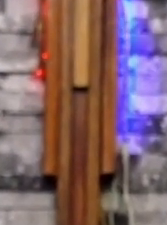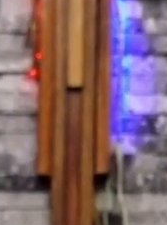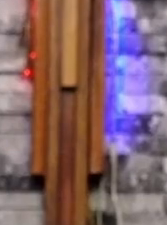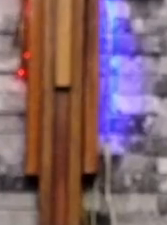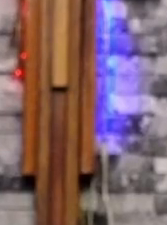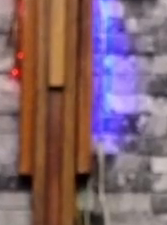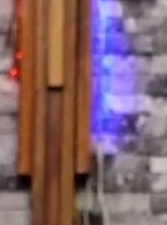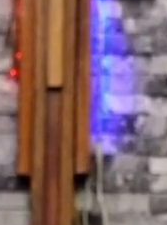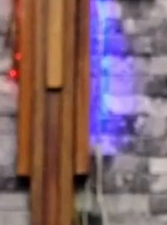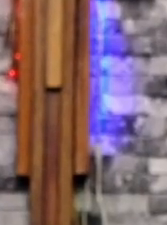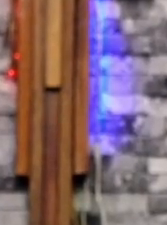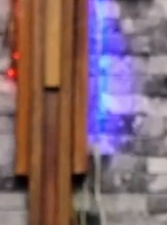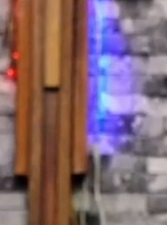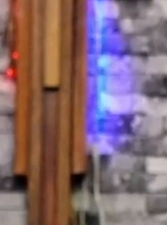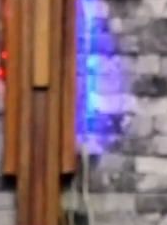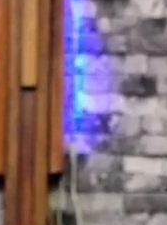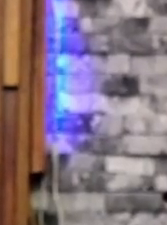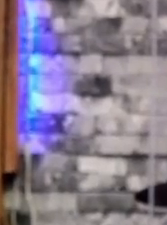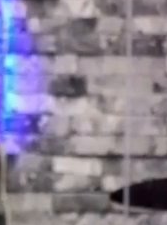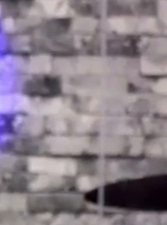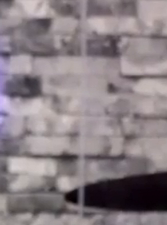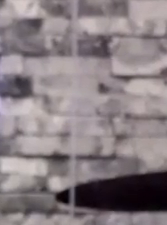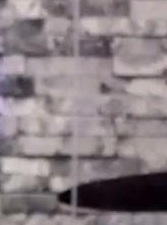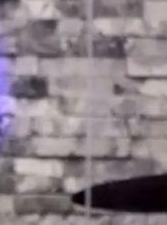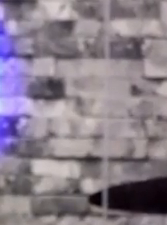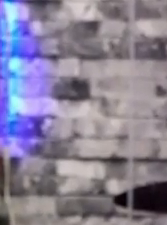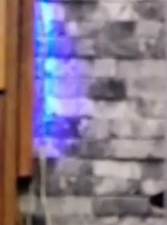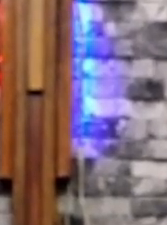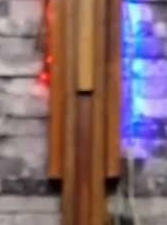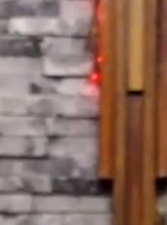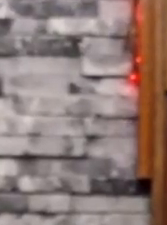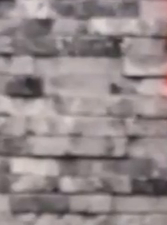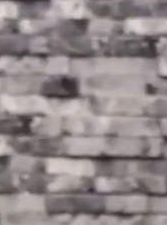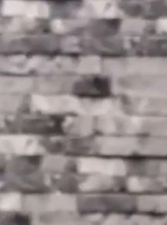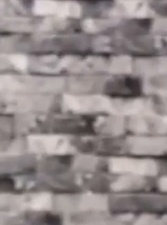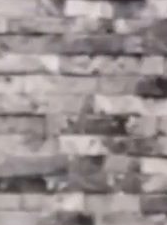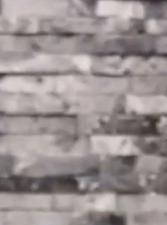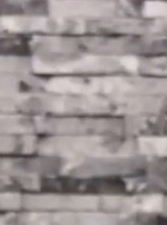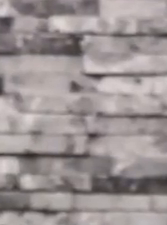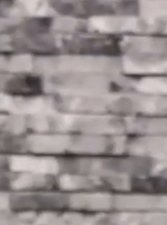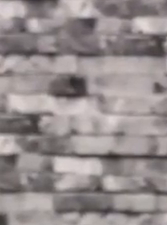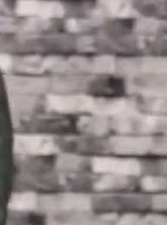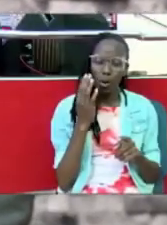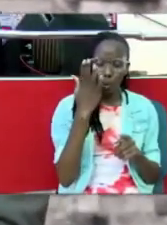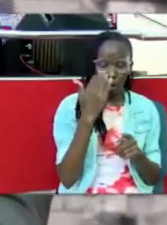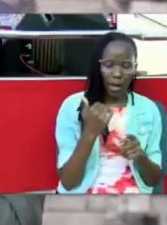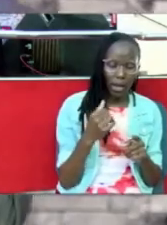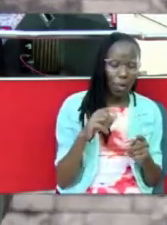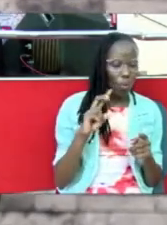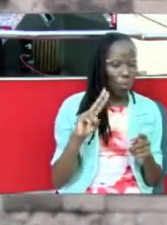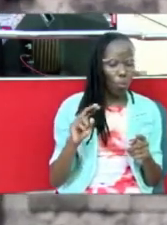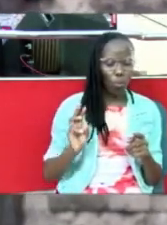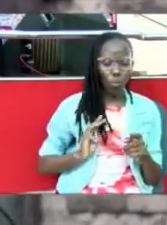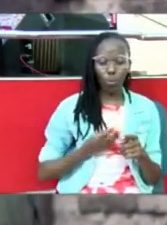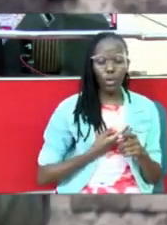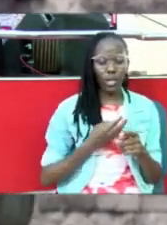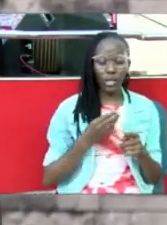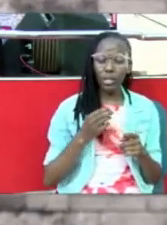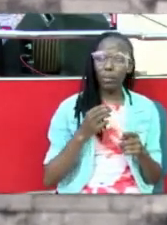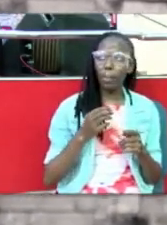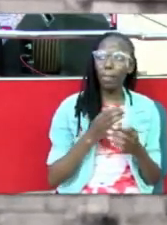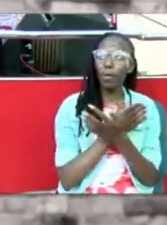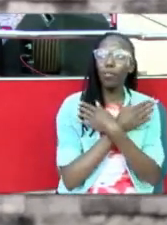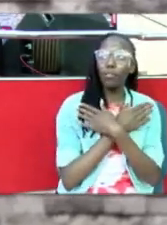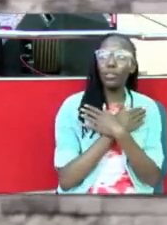kosa kusoma kutoka kwa hali yoyote ambayo tunapitia kwa kukosa kusoma juu yake. Friends, we need to know that our